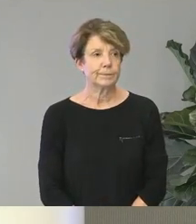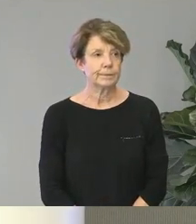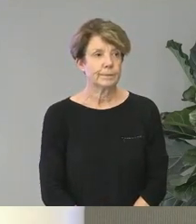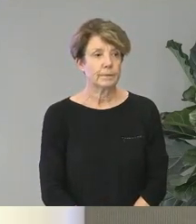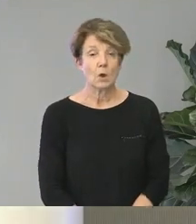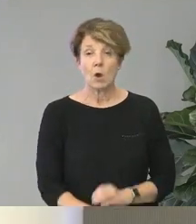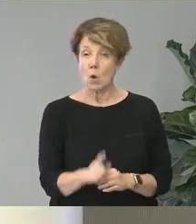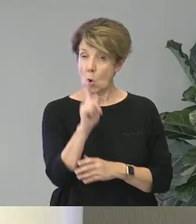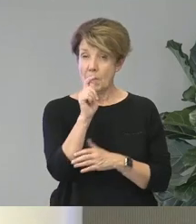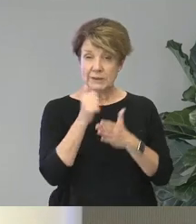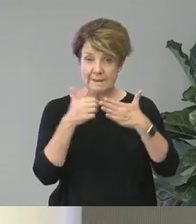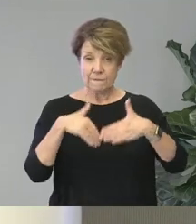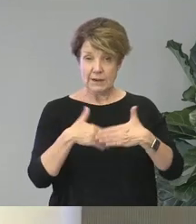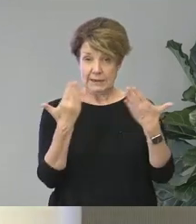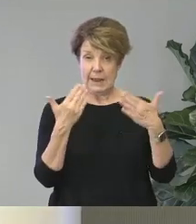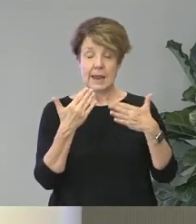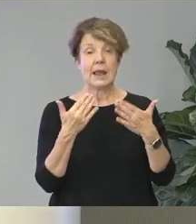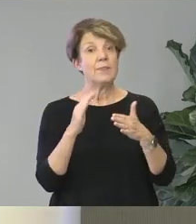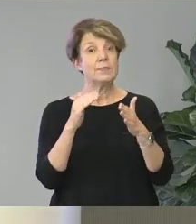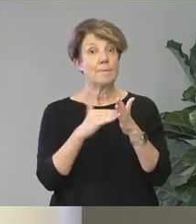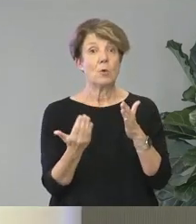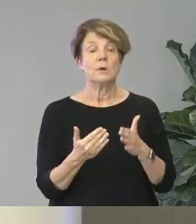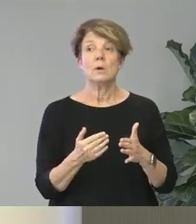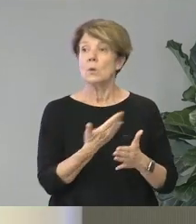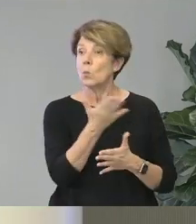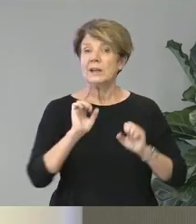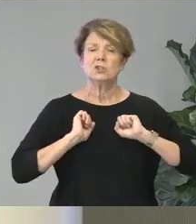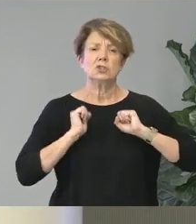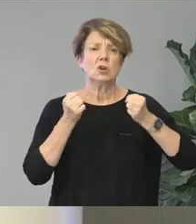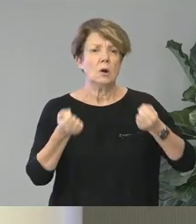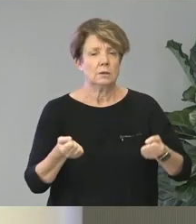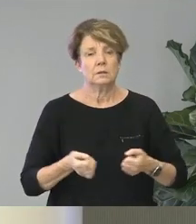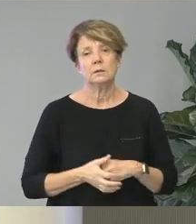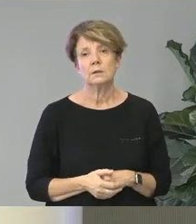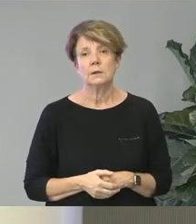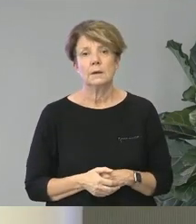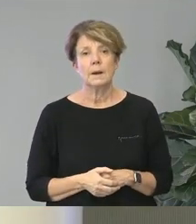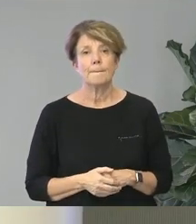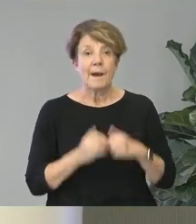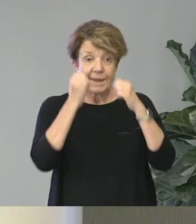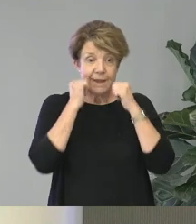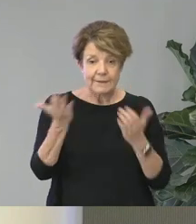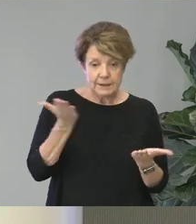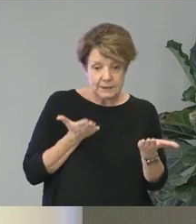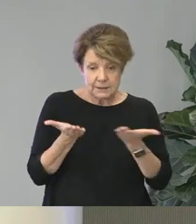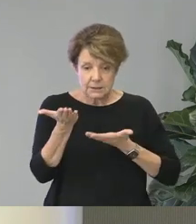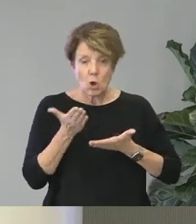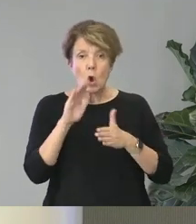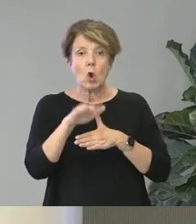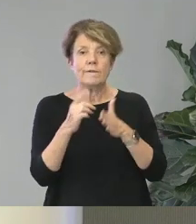almost daily basis at the moment, we are shocked by the evidence to the Royal Commission into